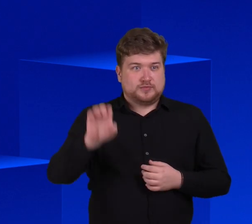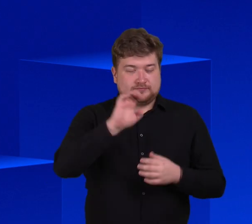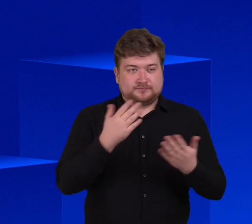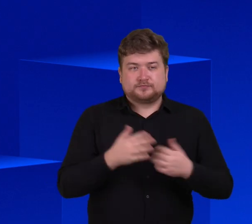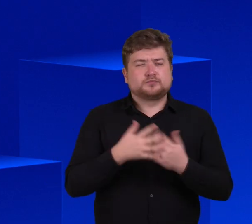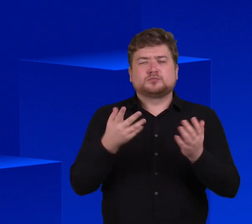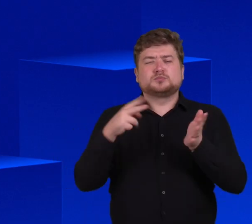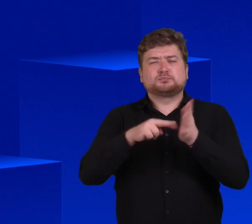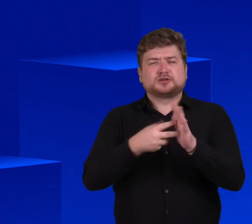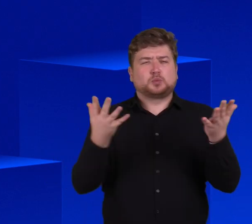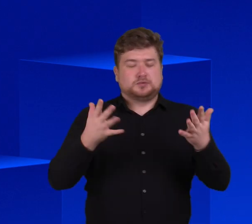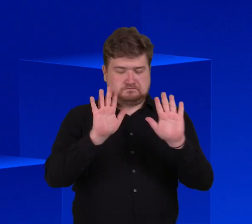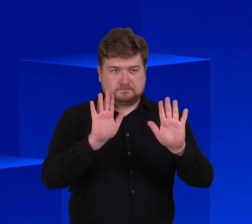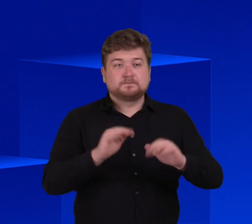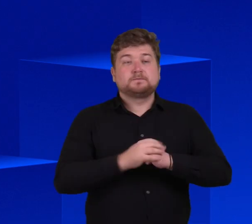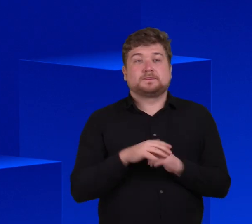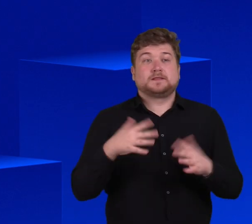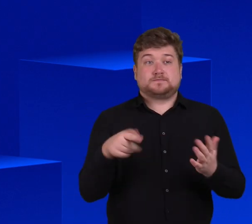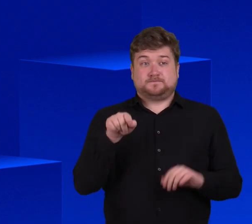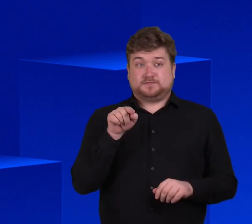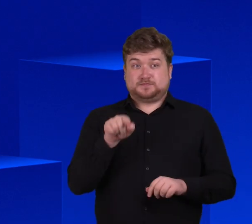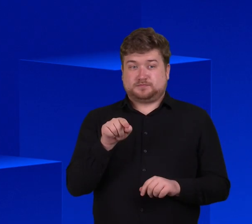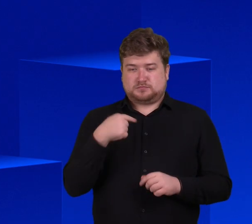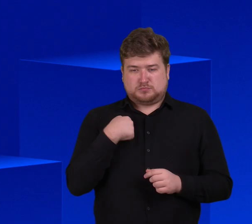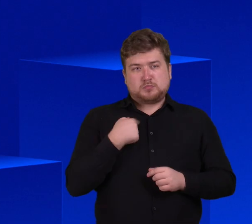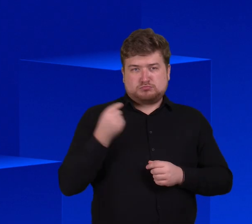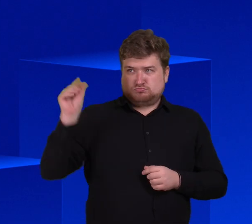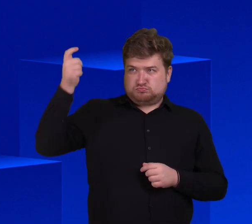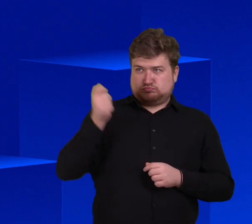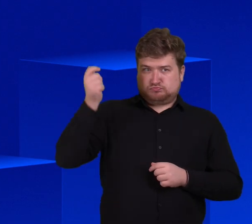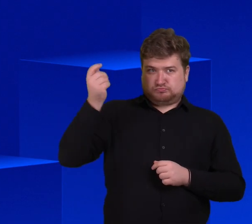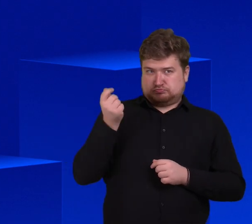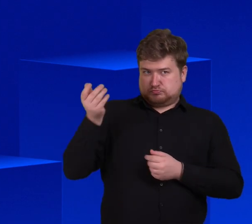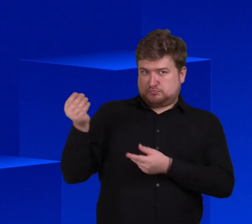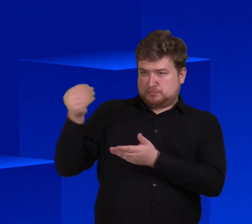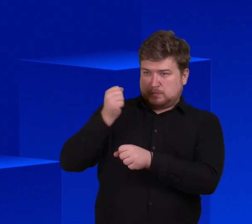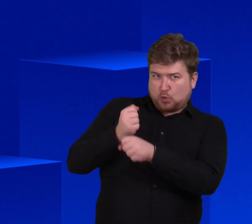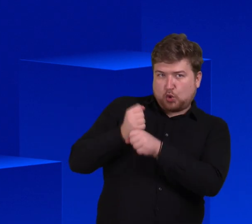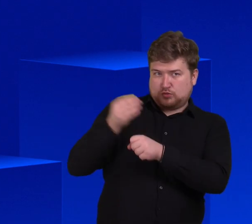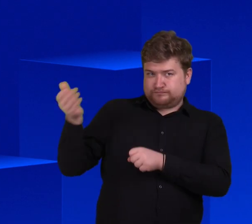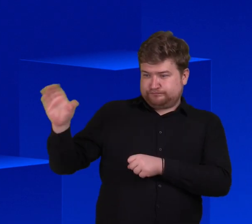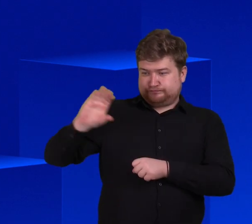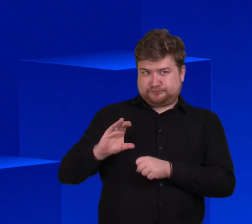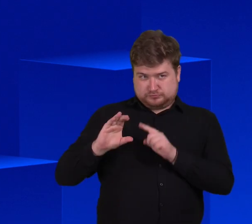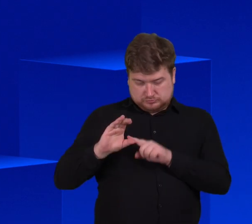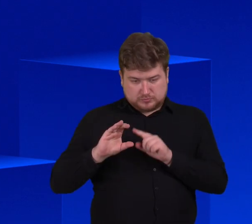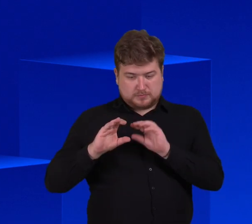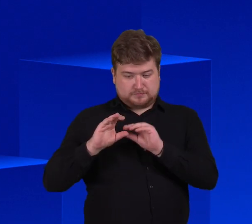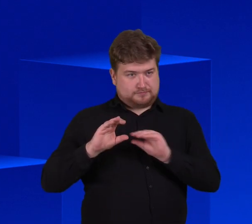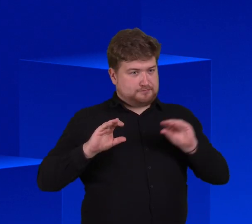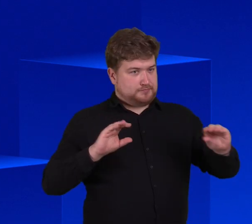of Europe. And you see on this map how Poland, in that fact, stands out in terms of a certain